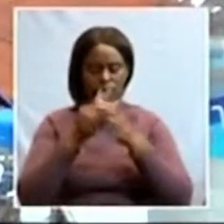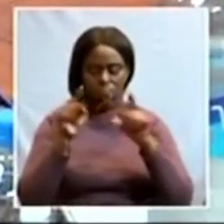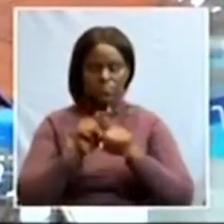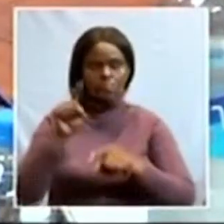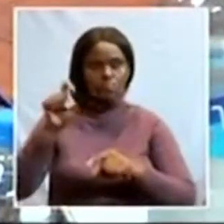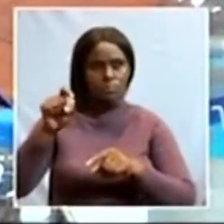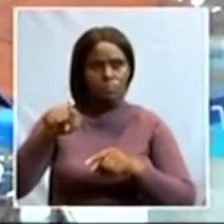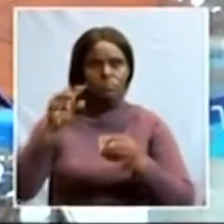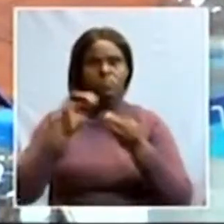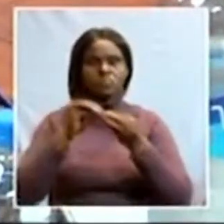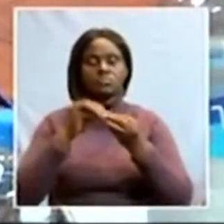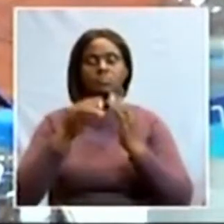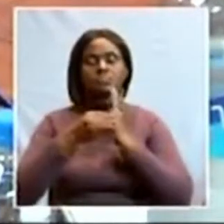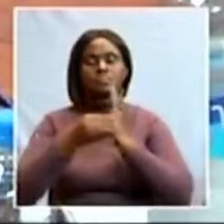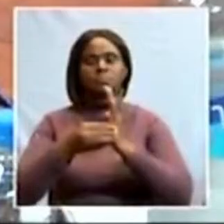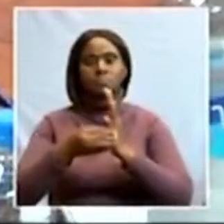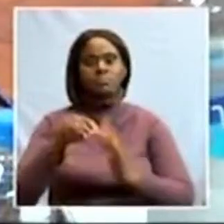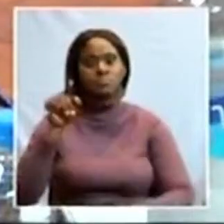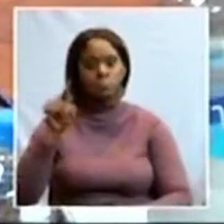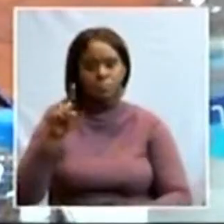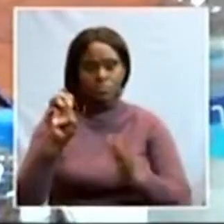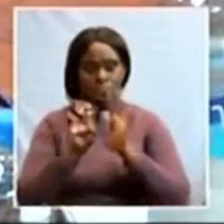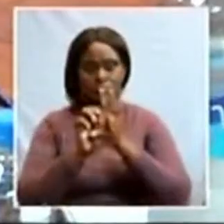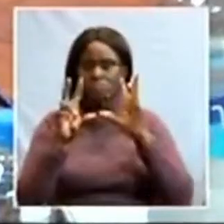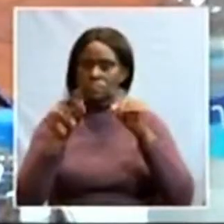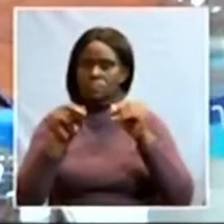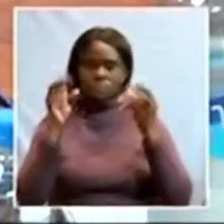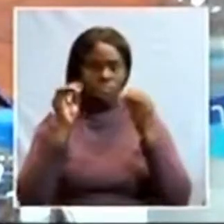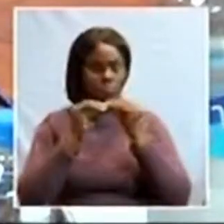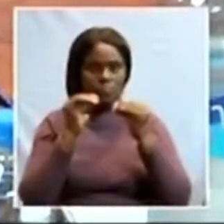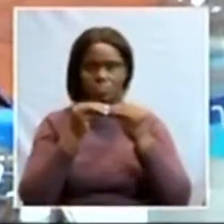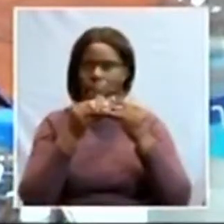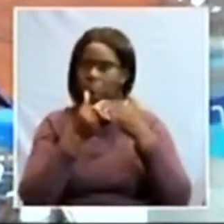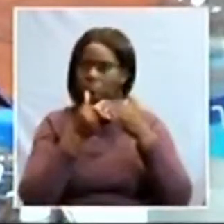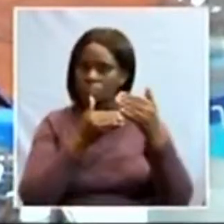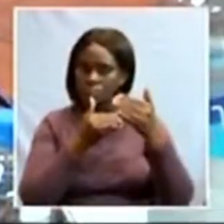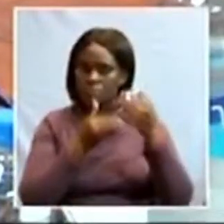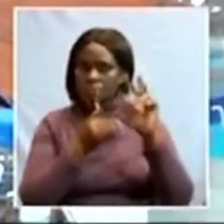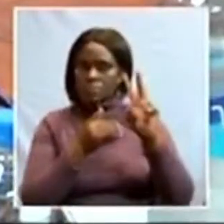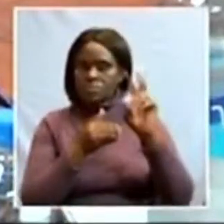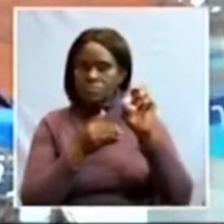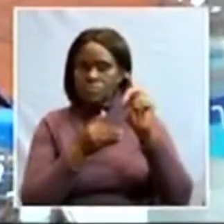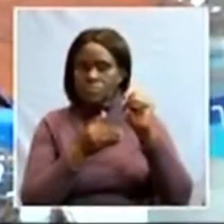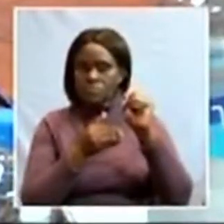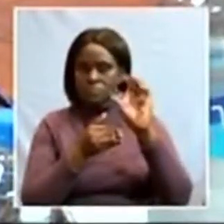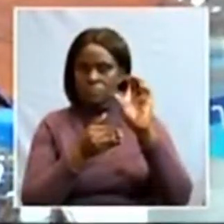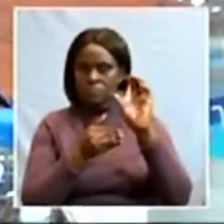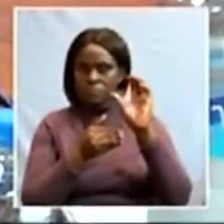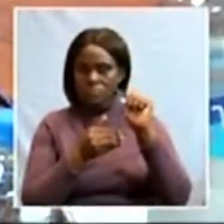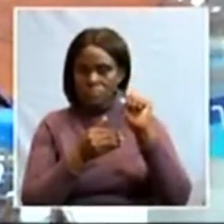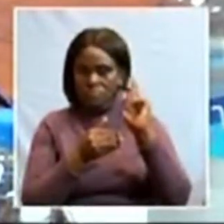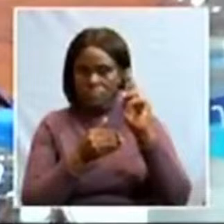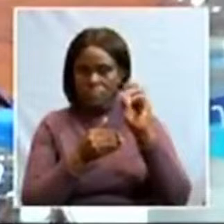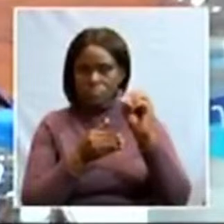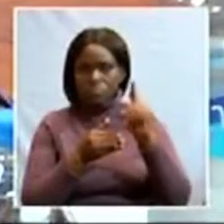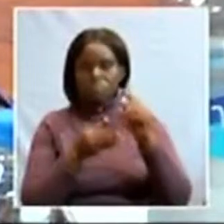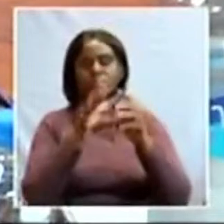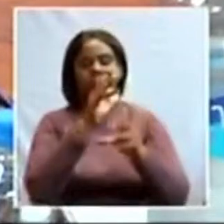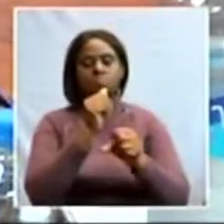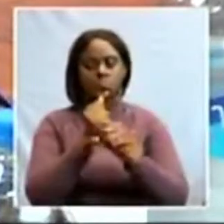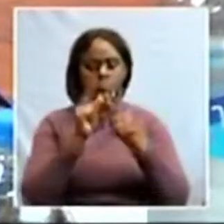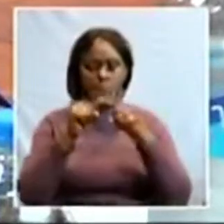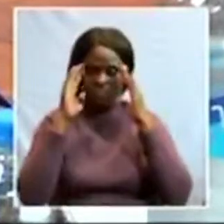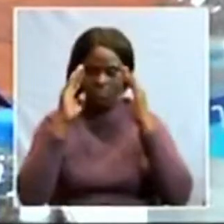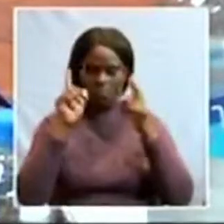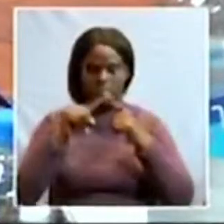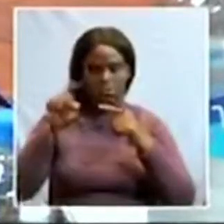demand driven. As such, no further vector or pest complaints were received to attend